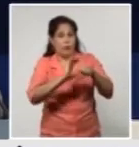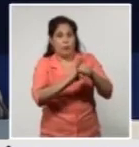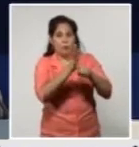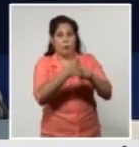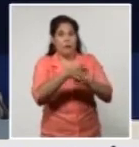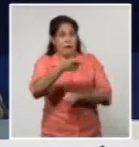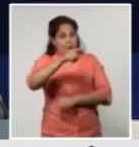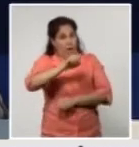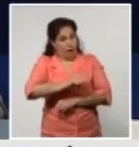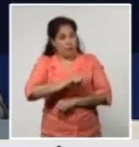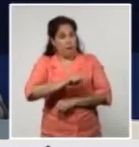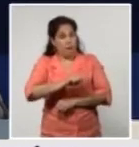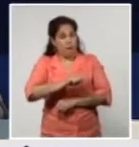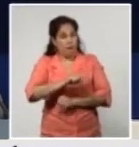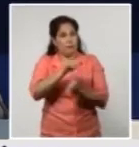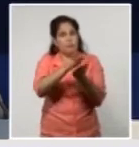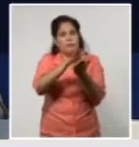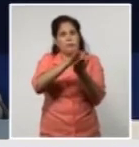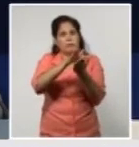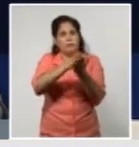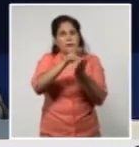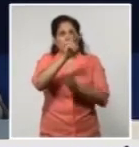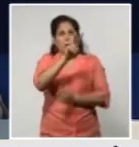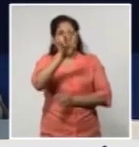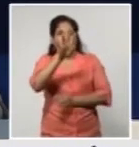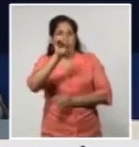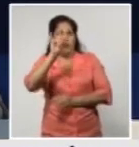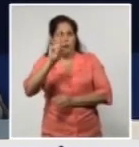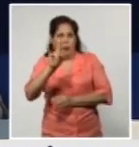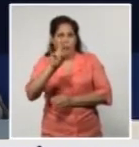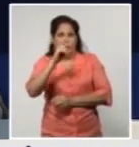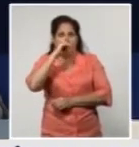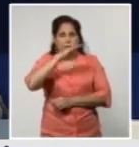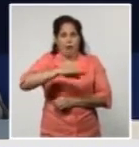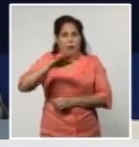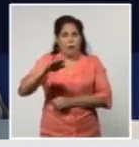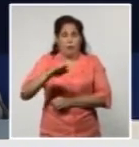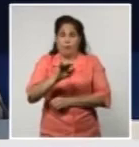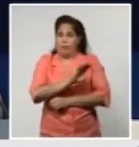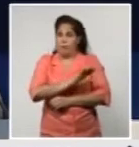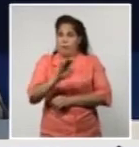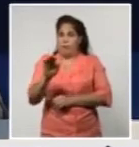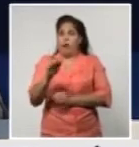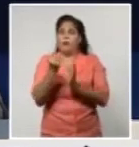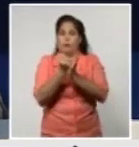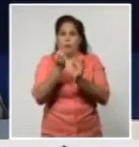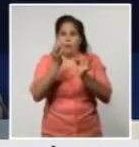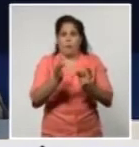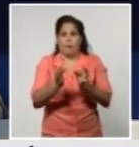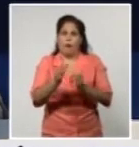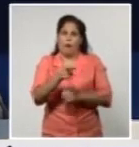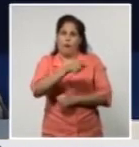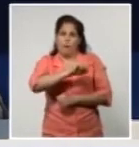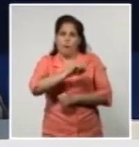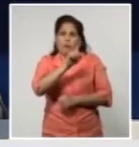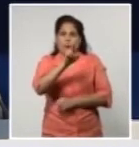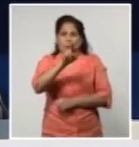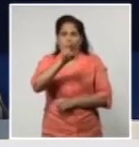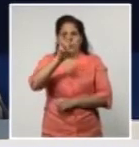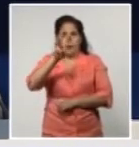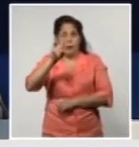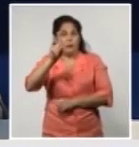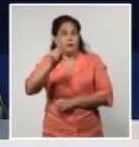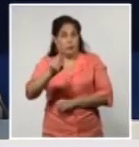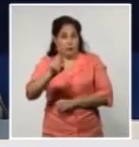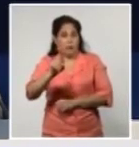and over, 40, and 20% respectively. No children were diagnosed yesterday with